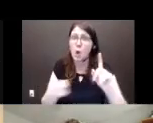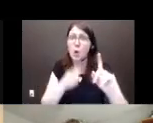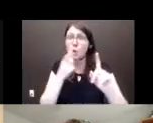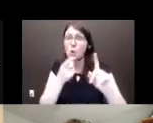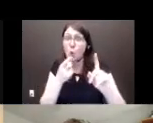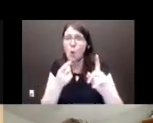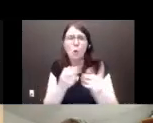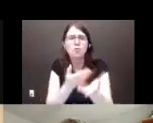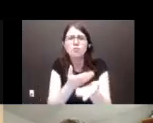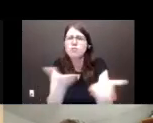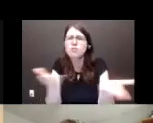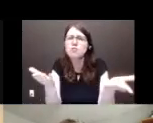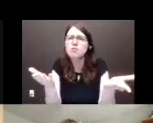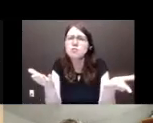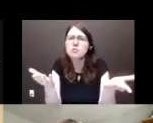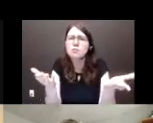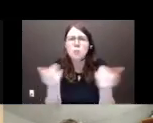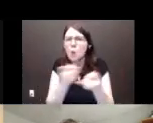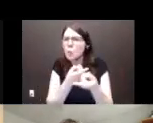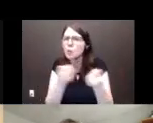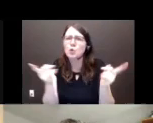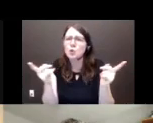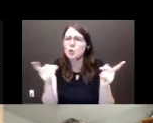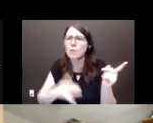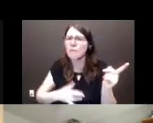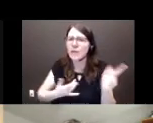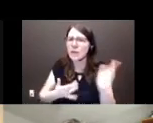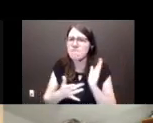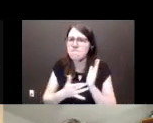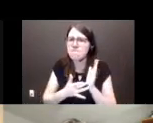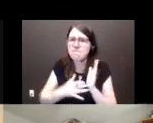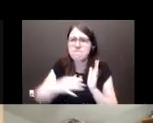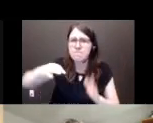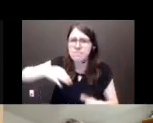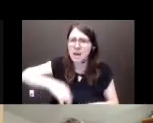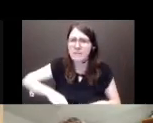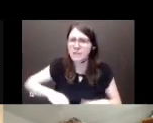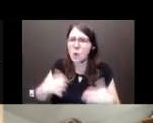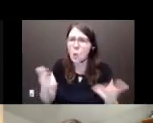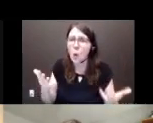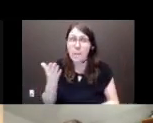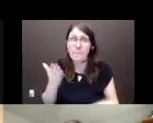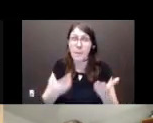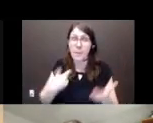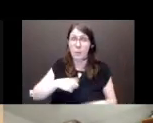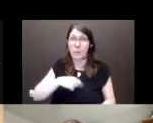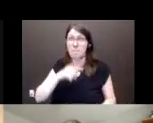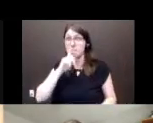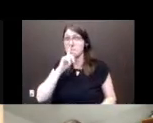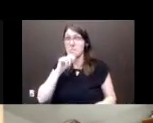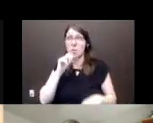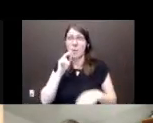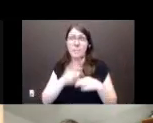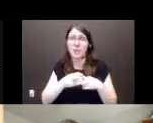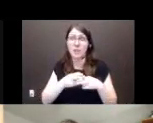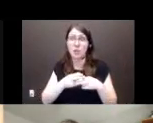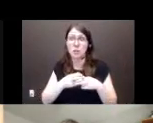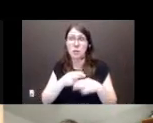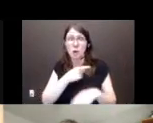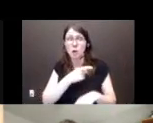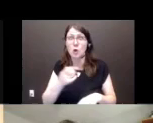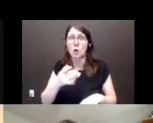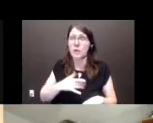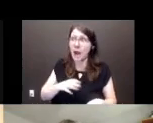we didn't mention in our session that you may be using and would want to recommend? We wanted to touch a bit more on